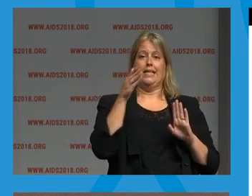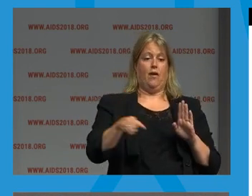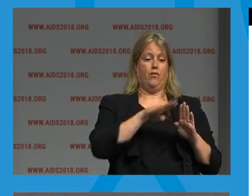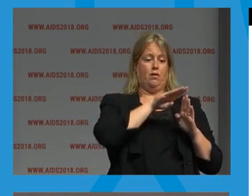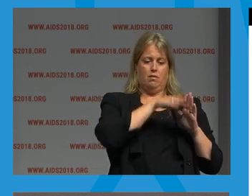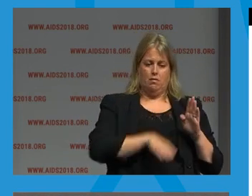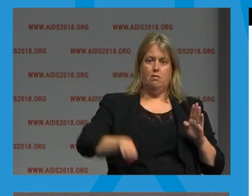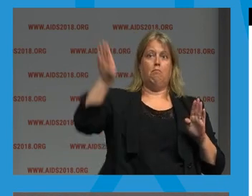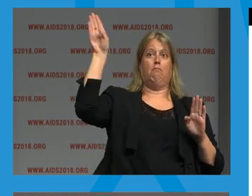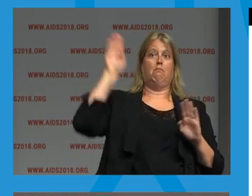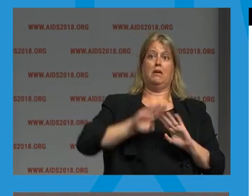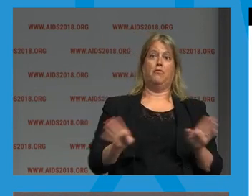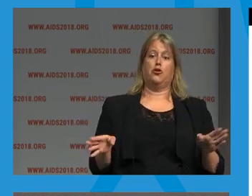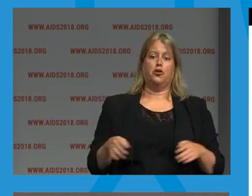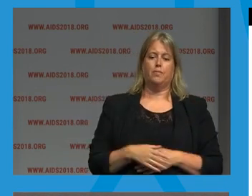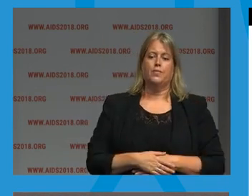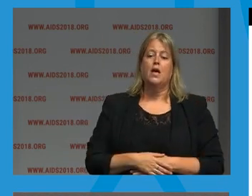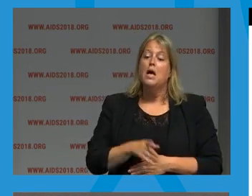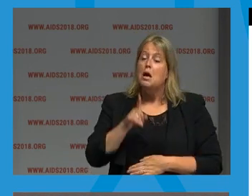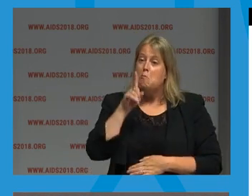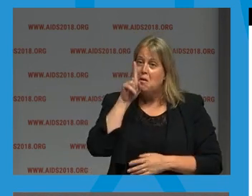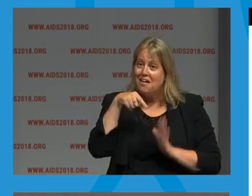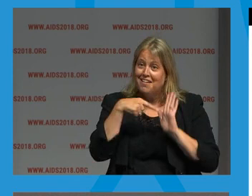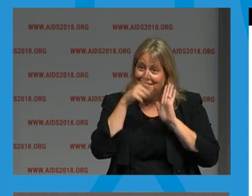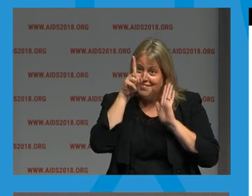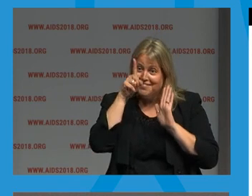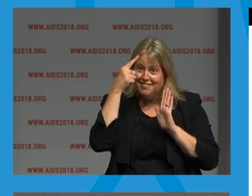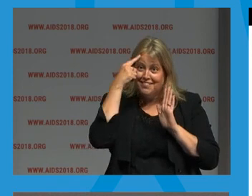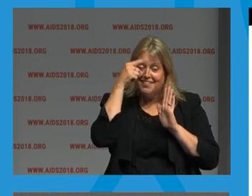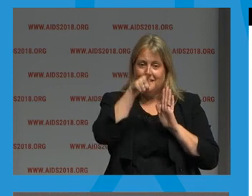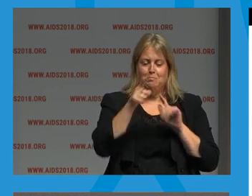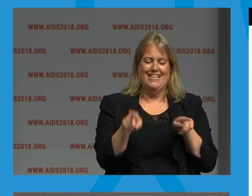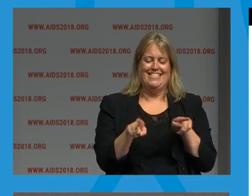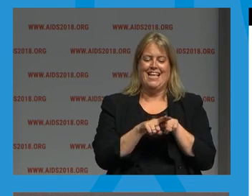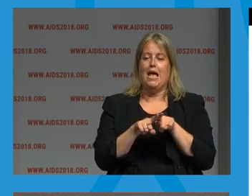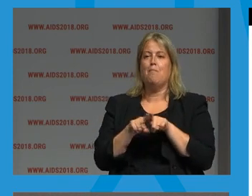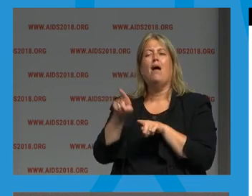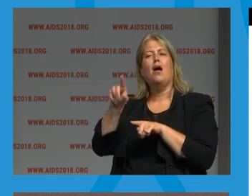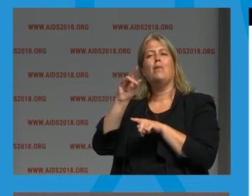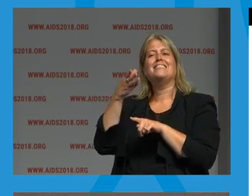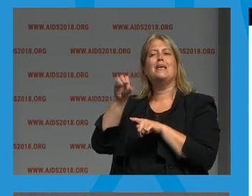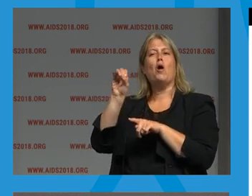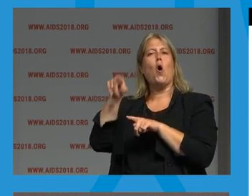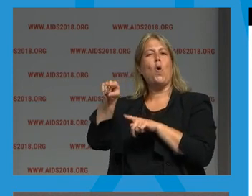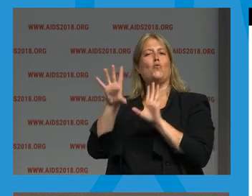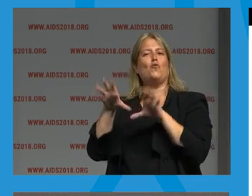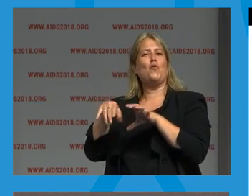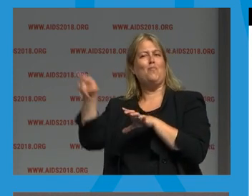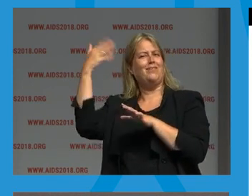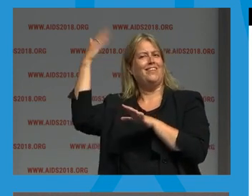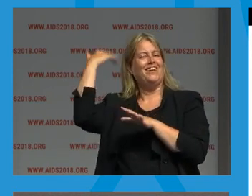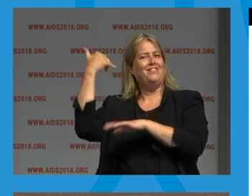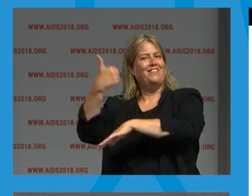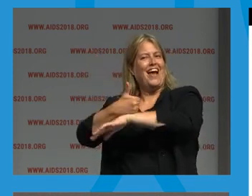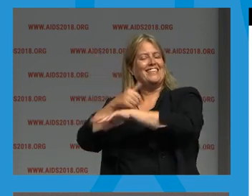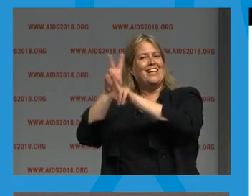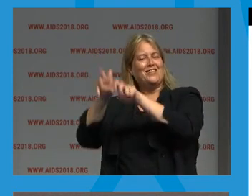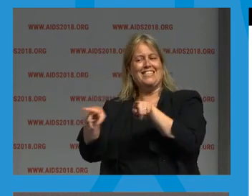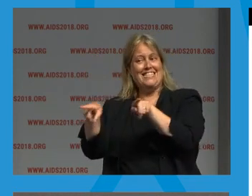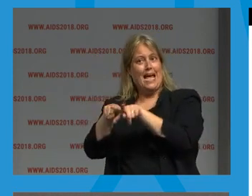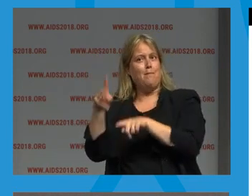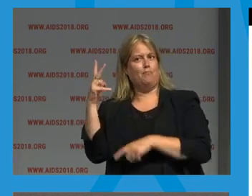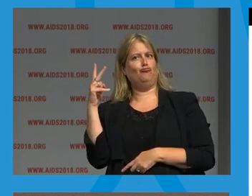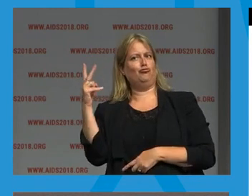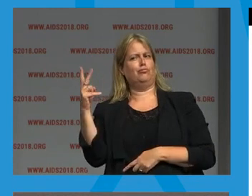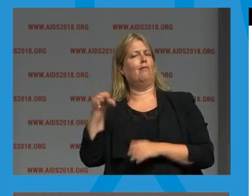rebounded. But remember, I showed you the same thing in the placebo group from the therapeutic vaccine study. So let's